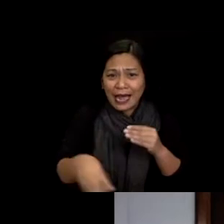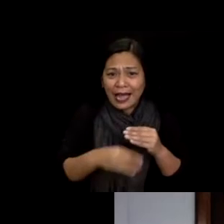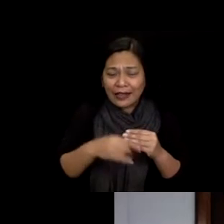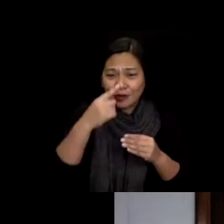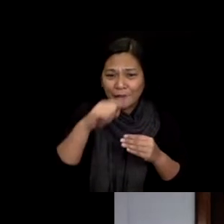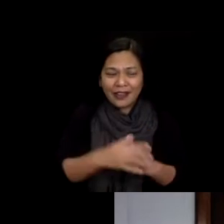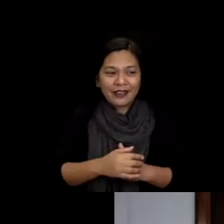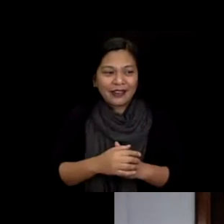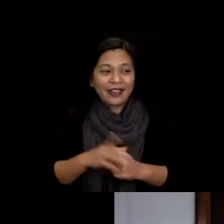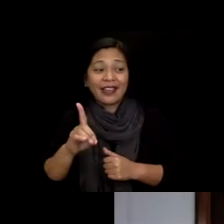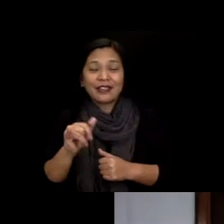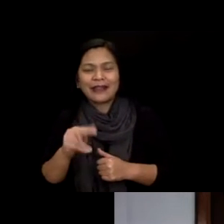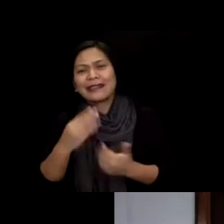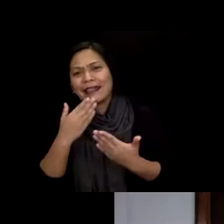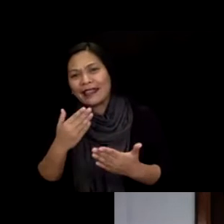invitation to do so, Belinda.